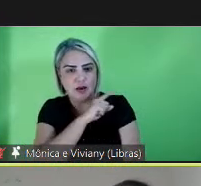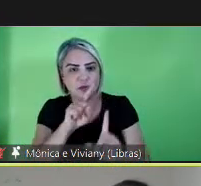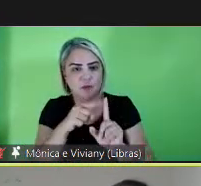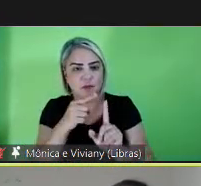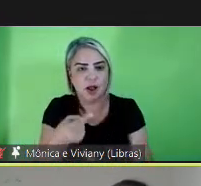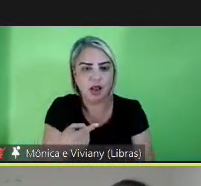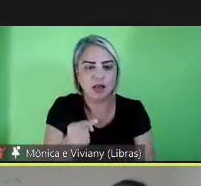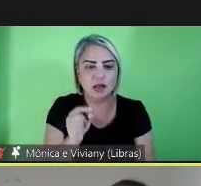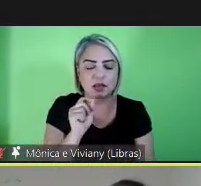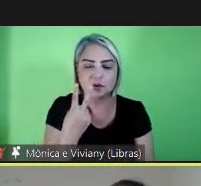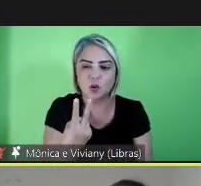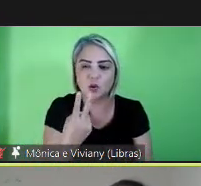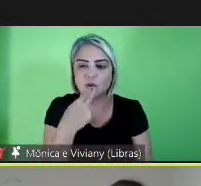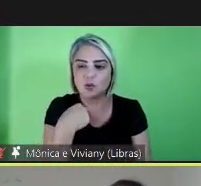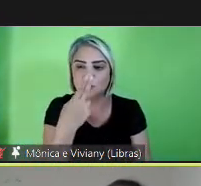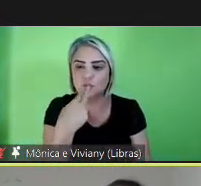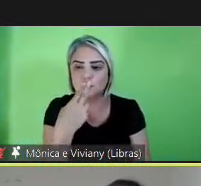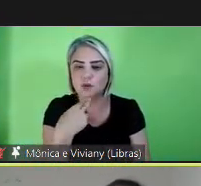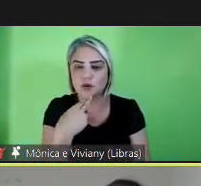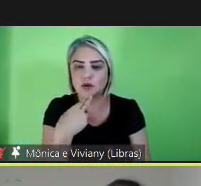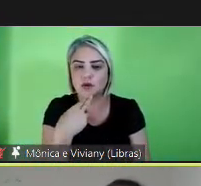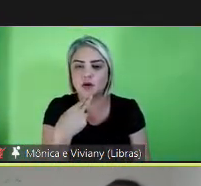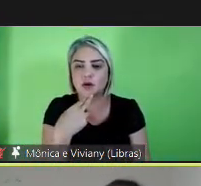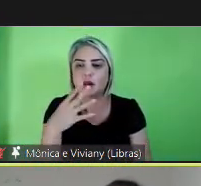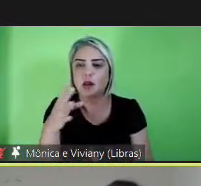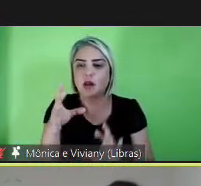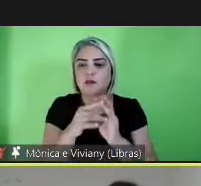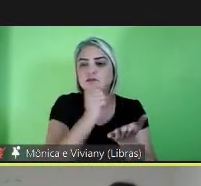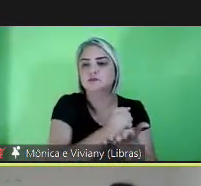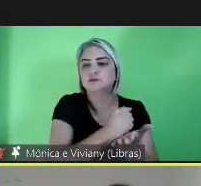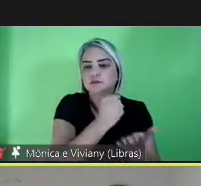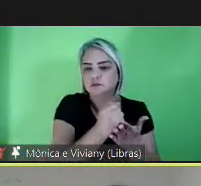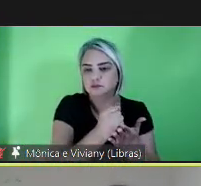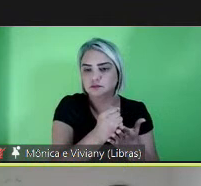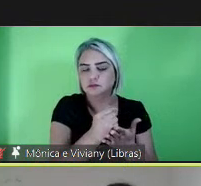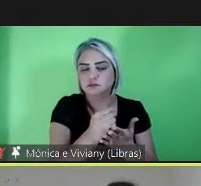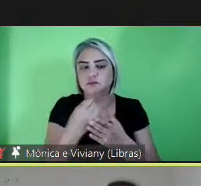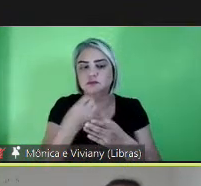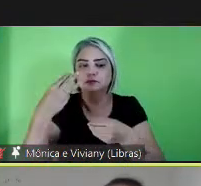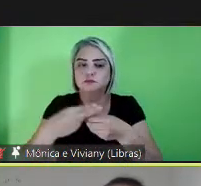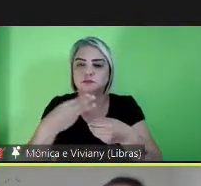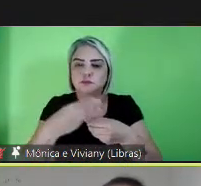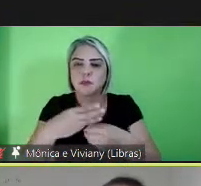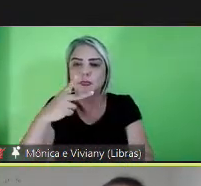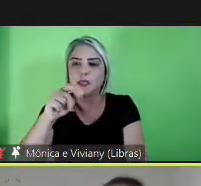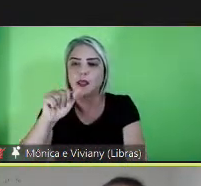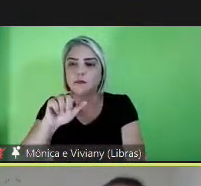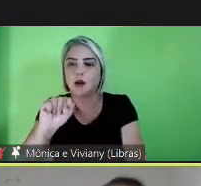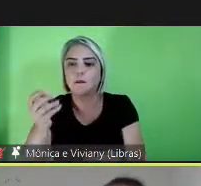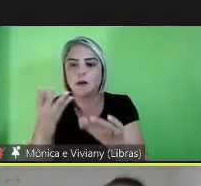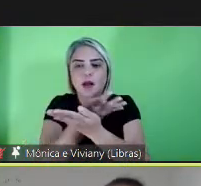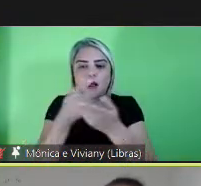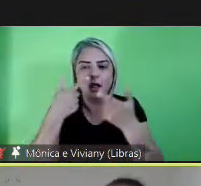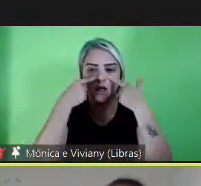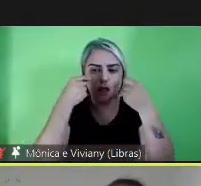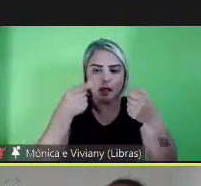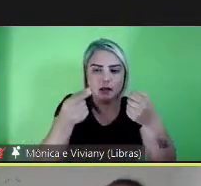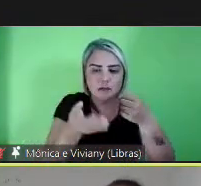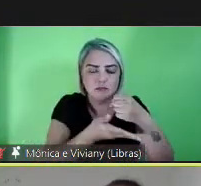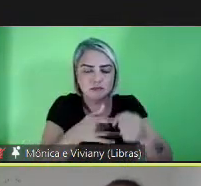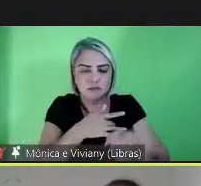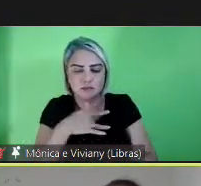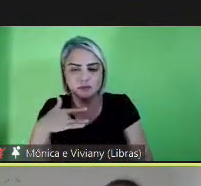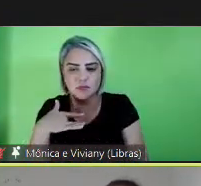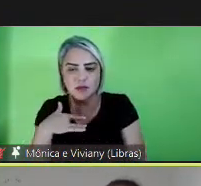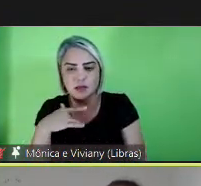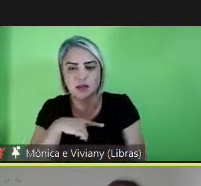year. And with 2 nutritionists, which are from the contract connection. So the municipality of Palmas, our